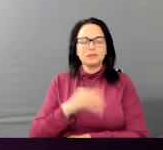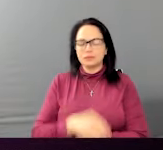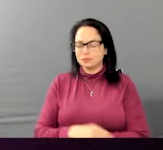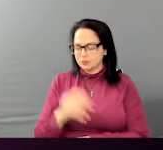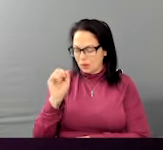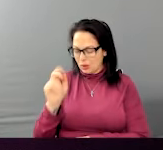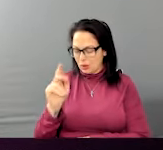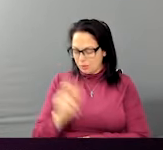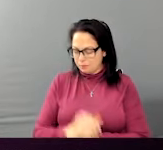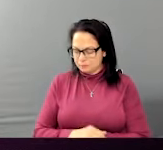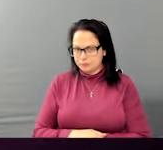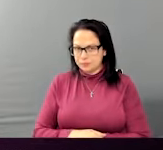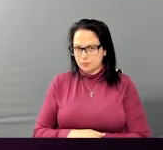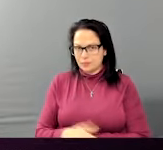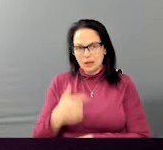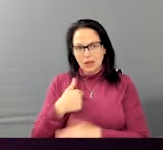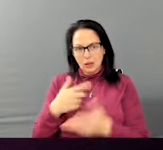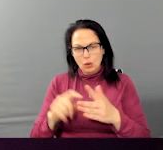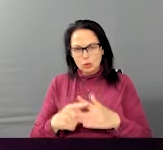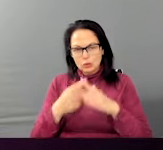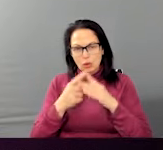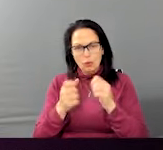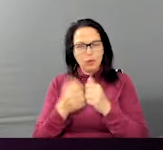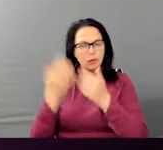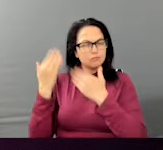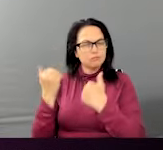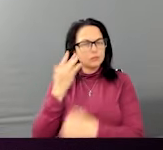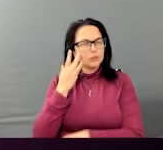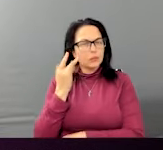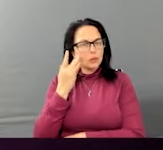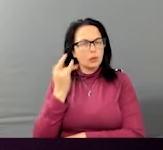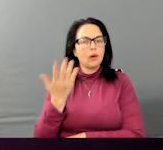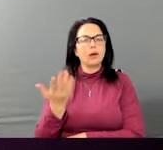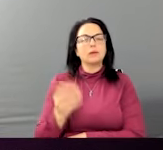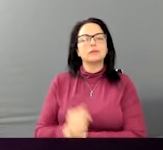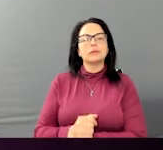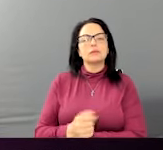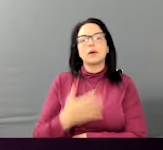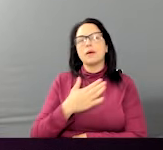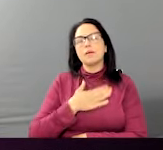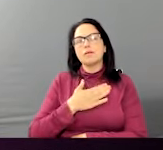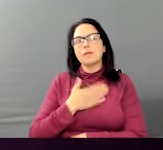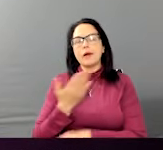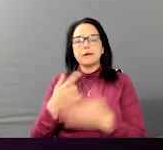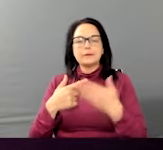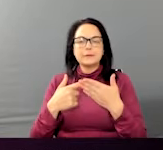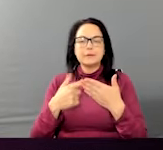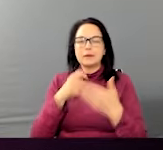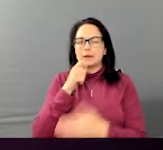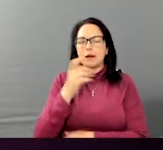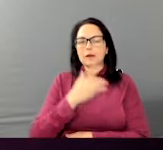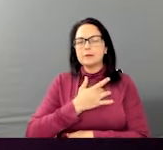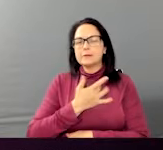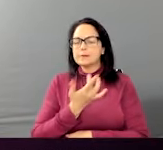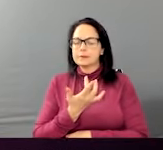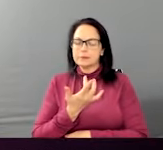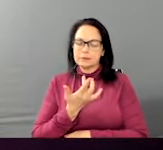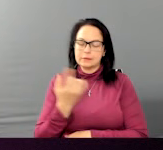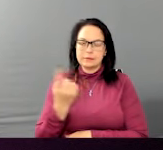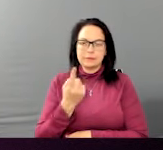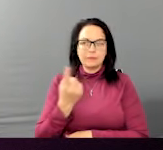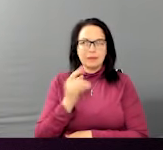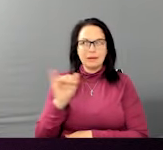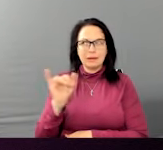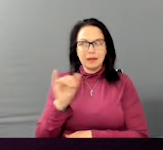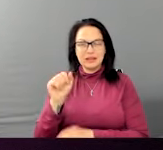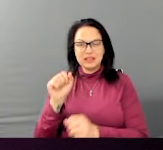Okay, I like to start out with expectations because my talks are not typically the sort of thing that you can both be on Twitter